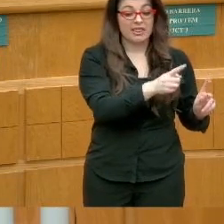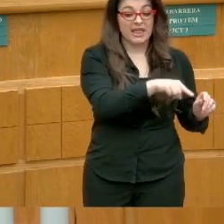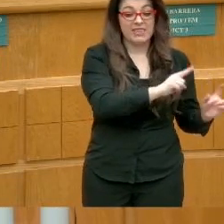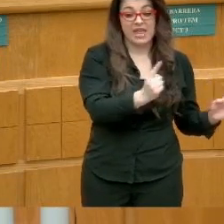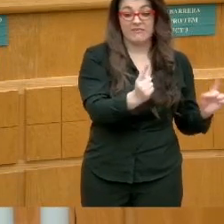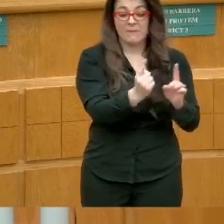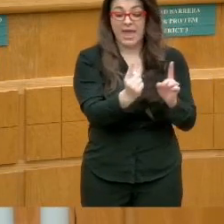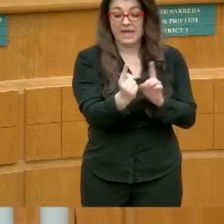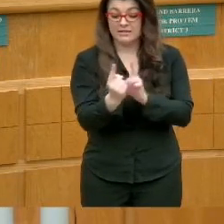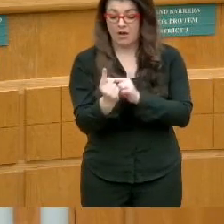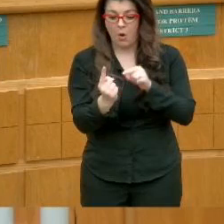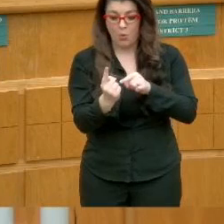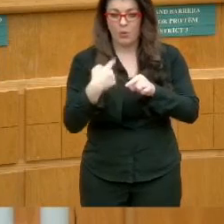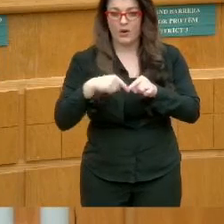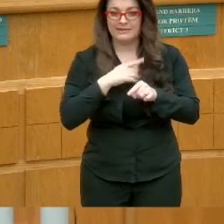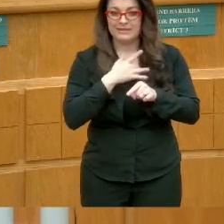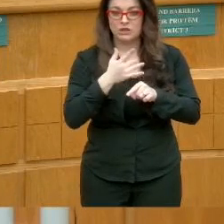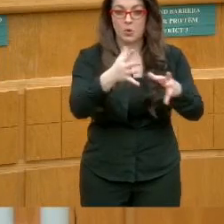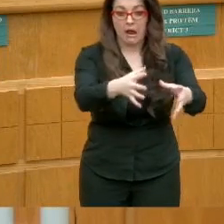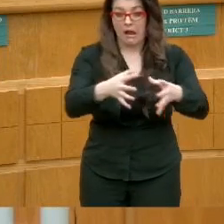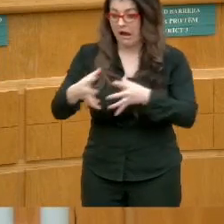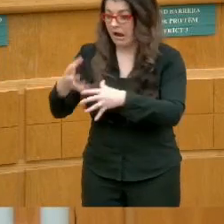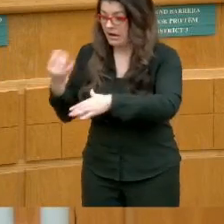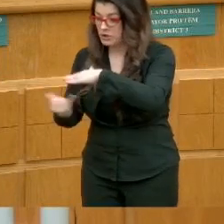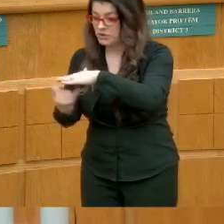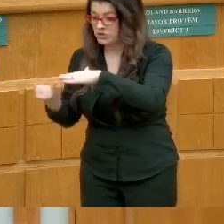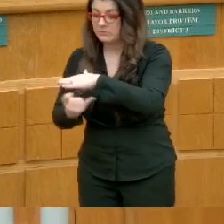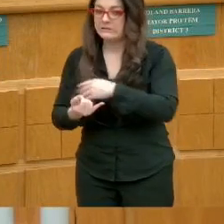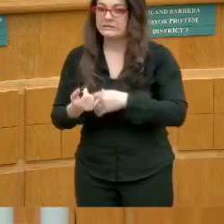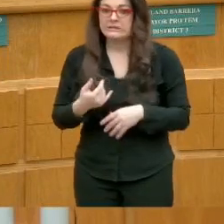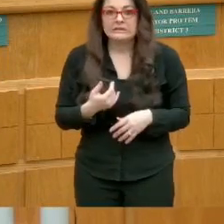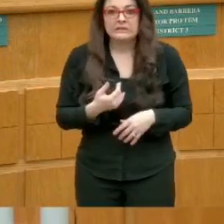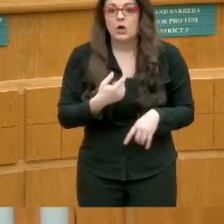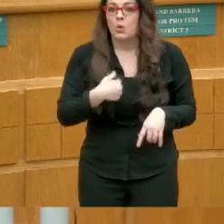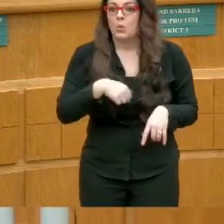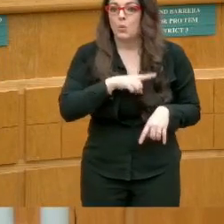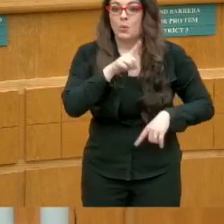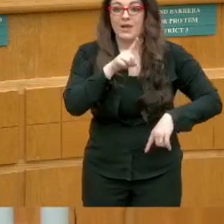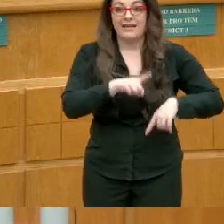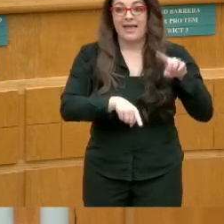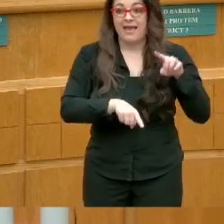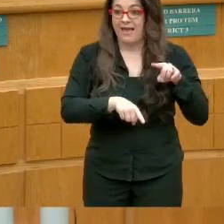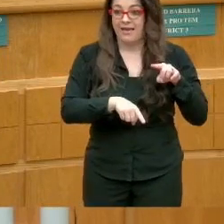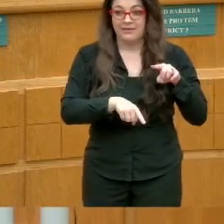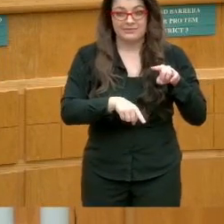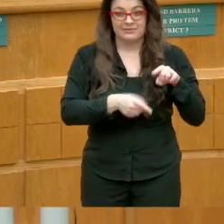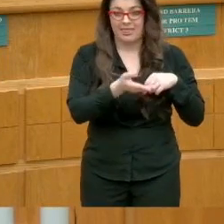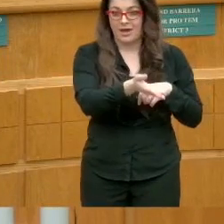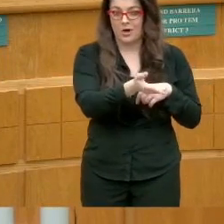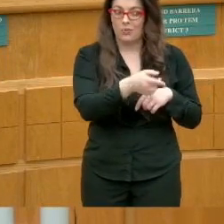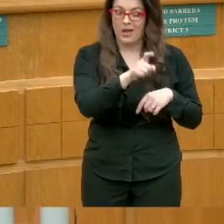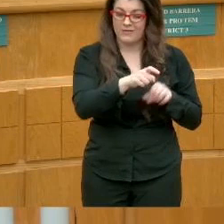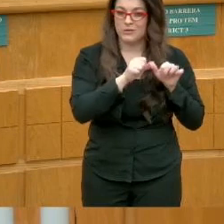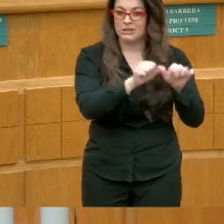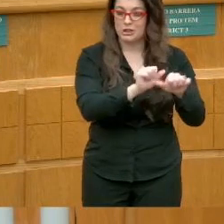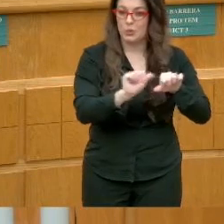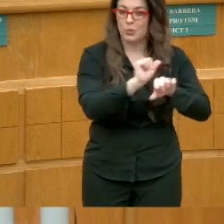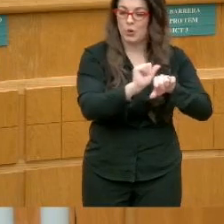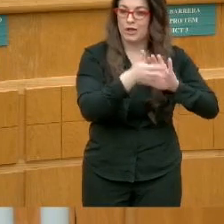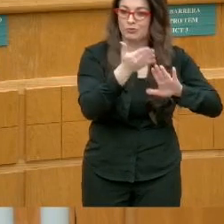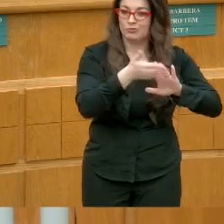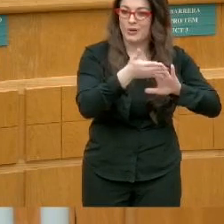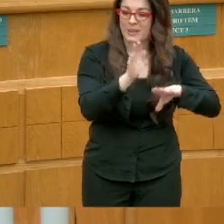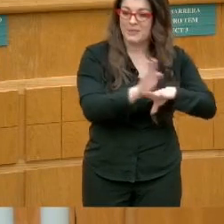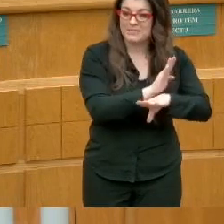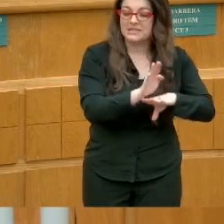not the case when you have an essential infrastructure like this. So they can actually work as long as they're asymptomatic, as long as they're wearing